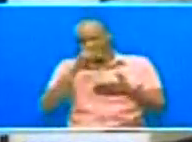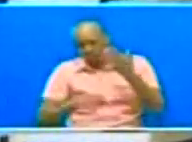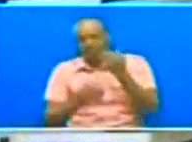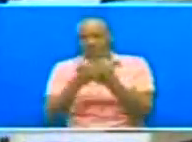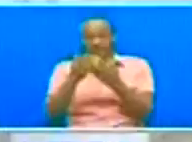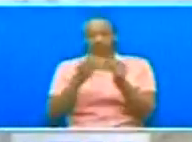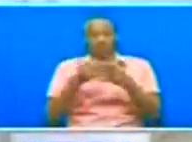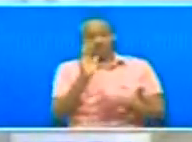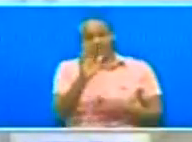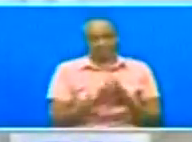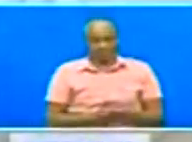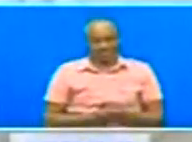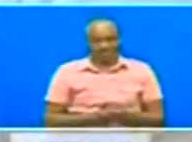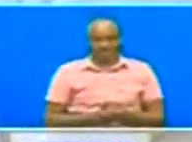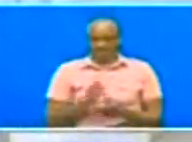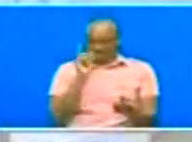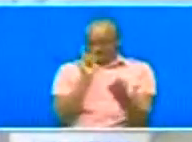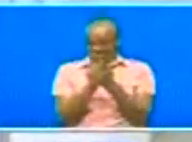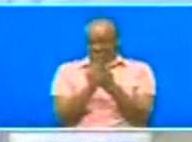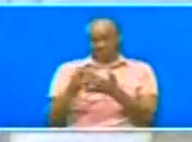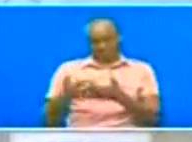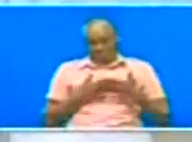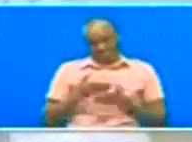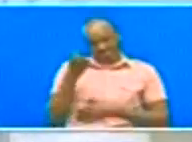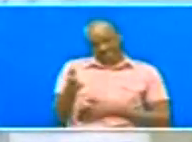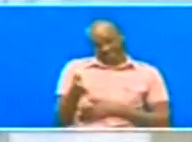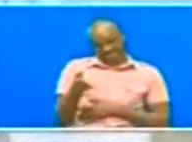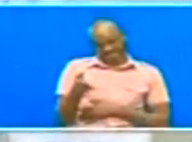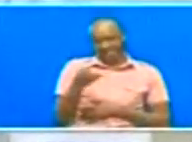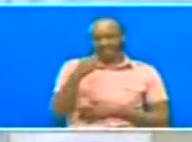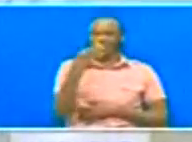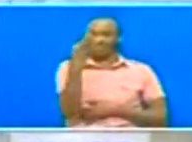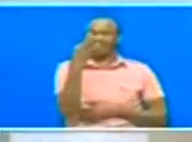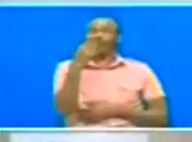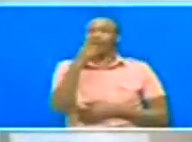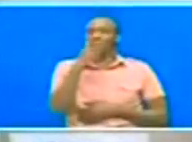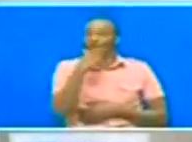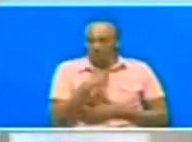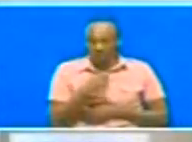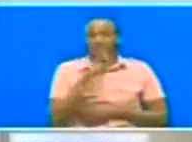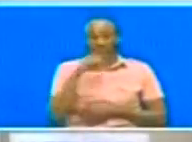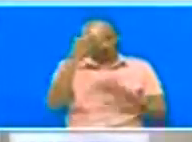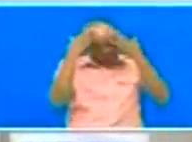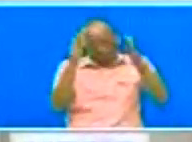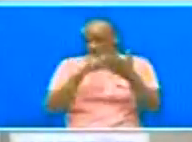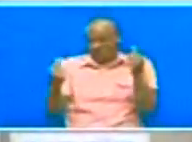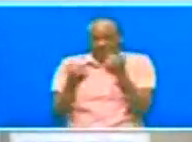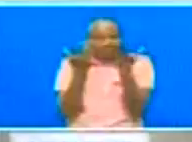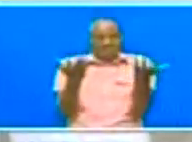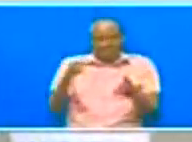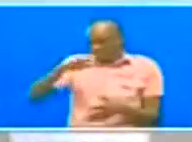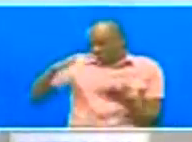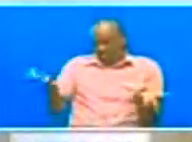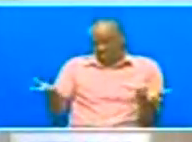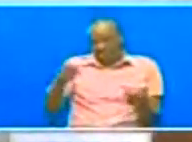baby Nevi. Meet Neville Ndungu, an innocent three-year-old boy who cannot comprehend what is happening in his